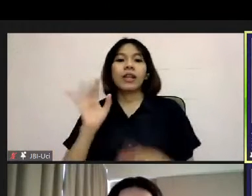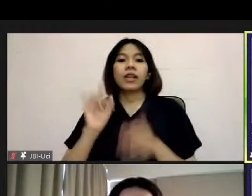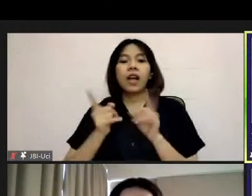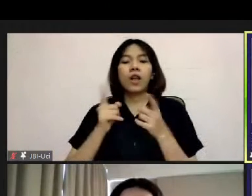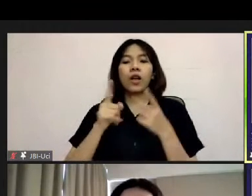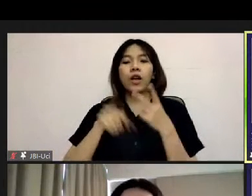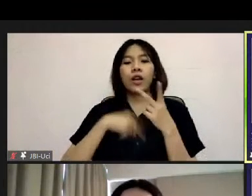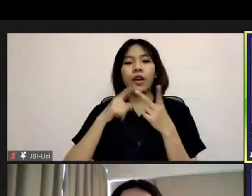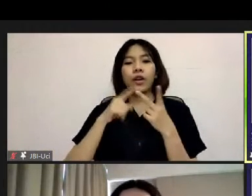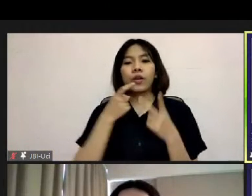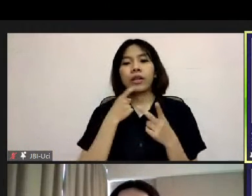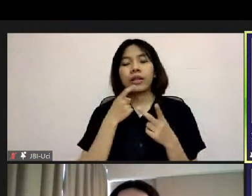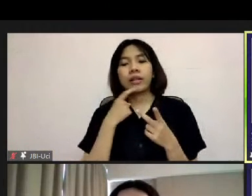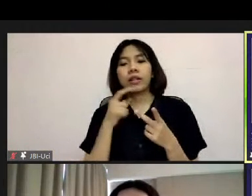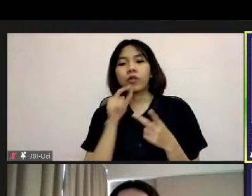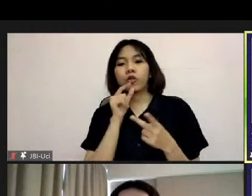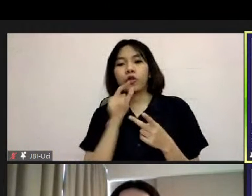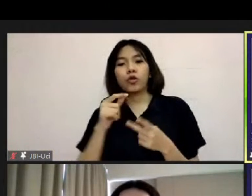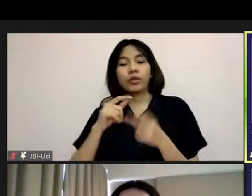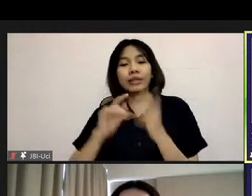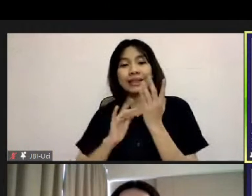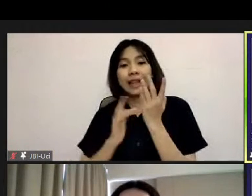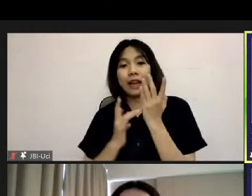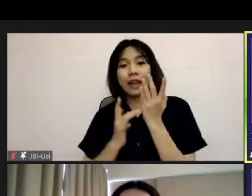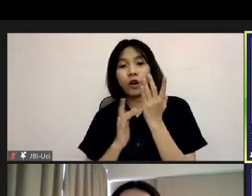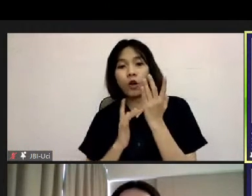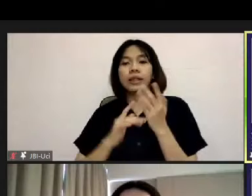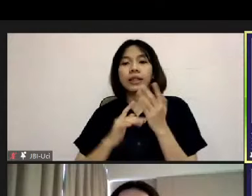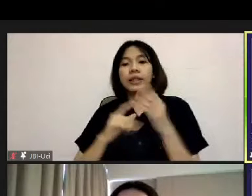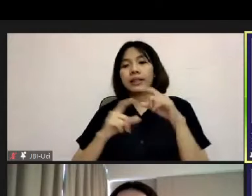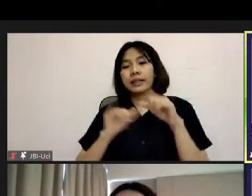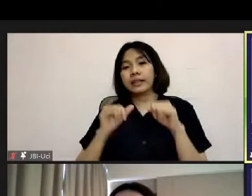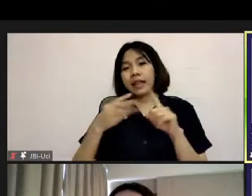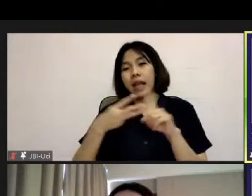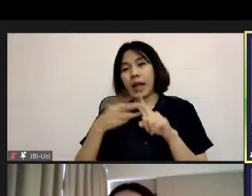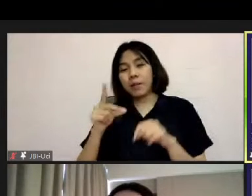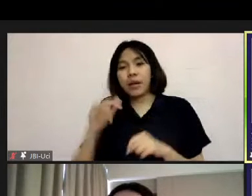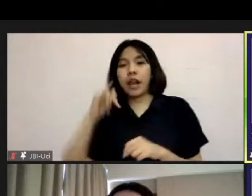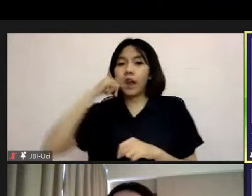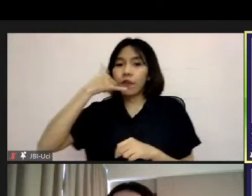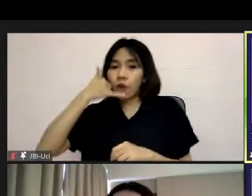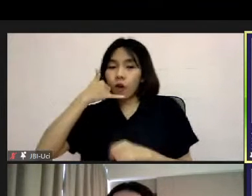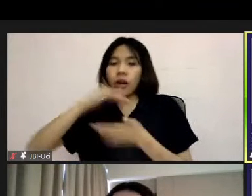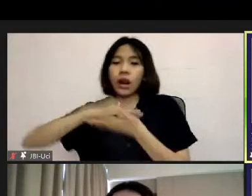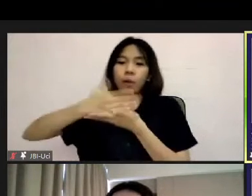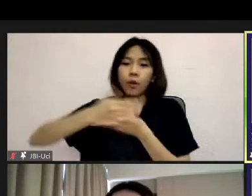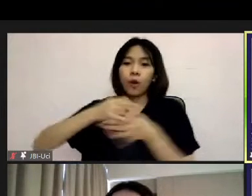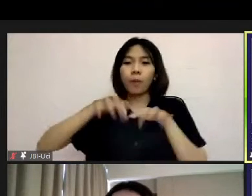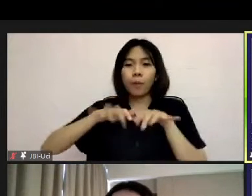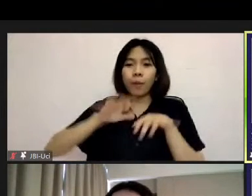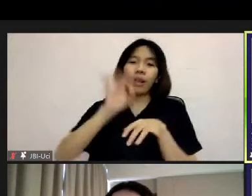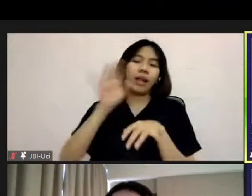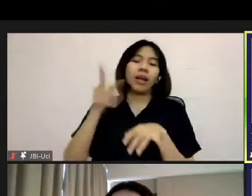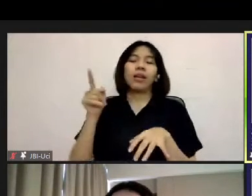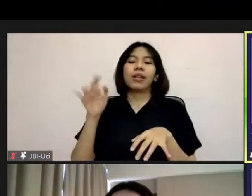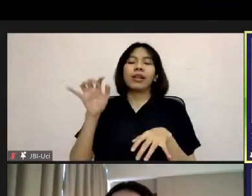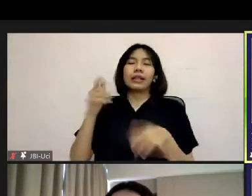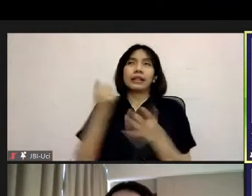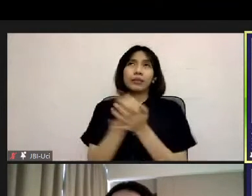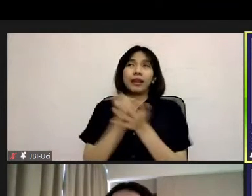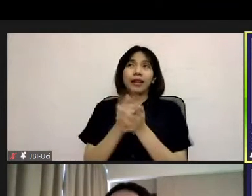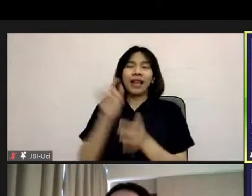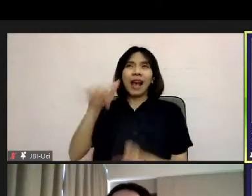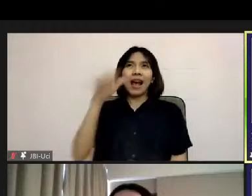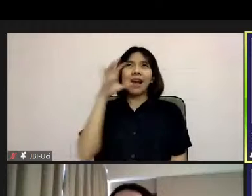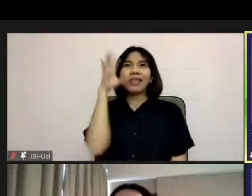for second, which is the digital security, what I know is that in Papua, the situation is